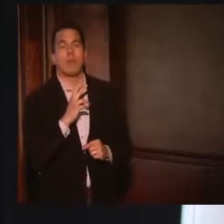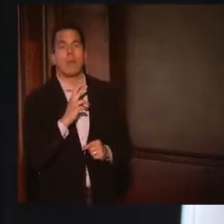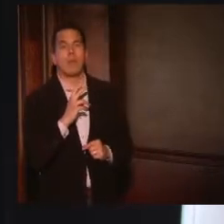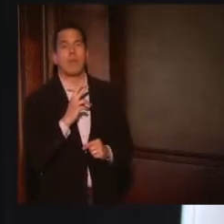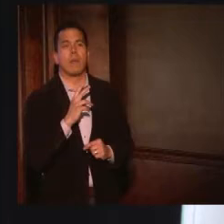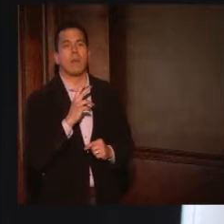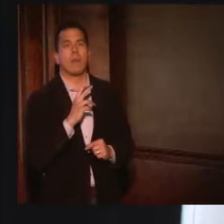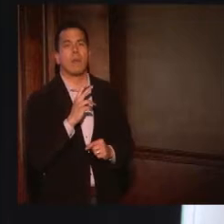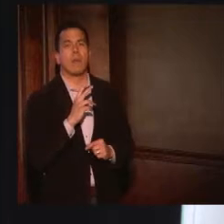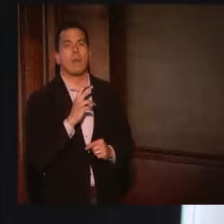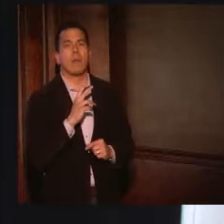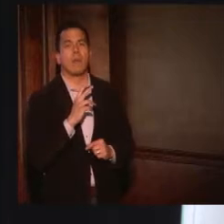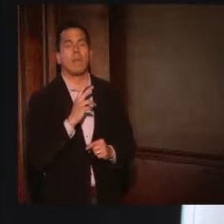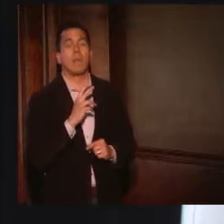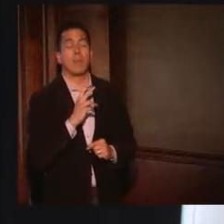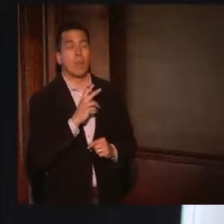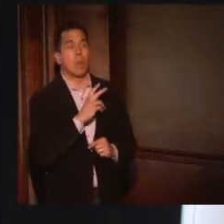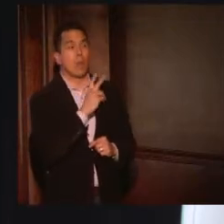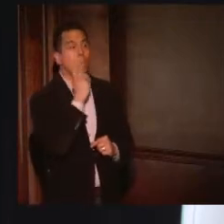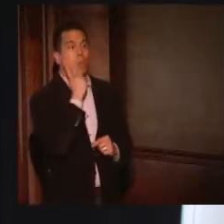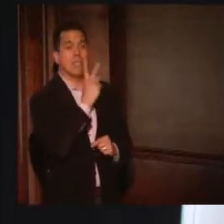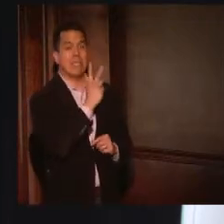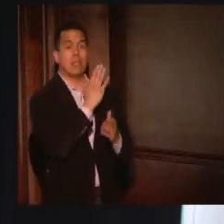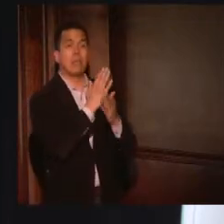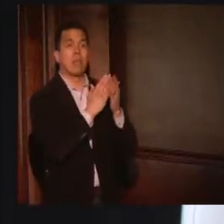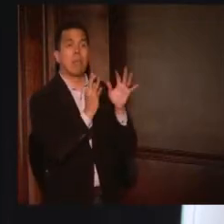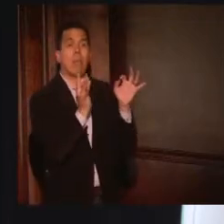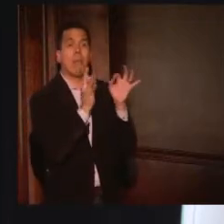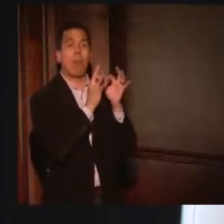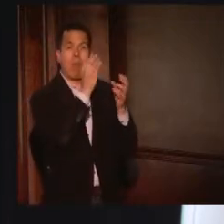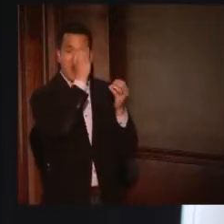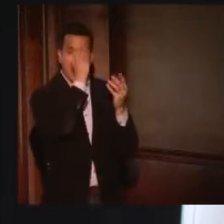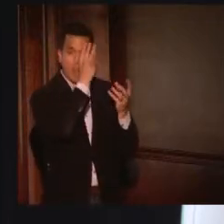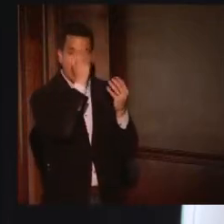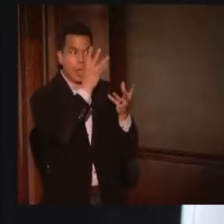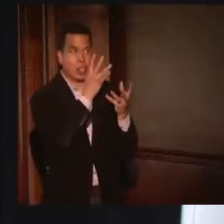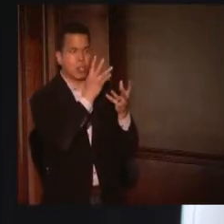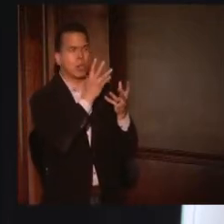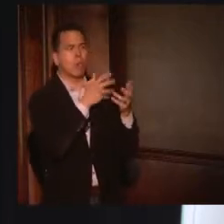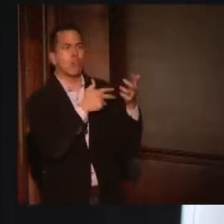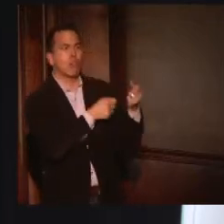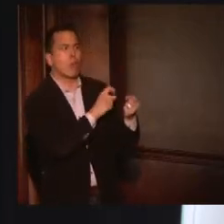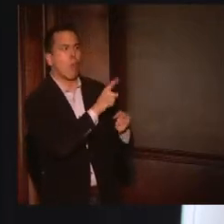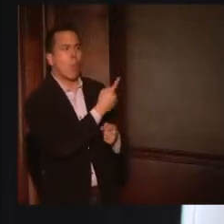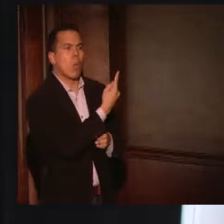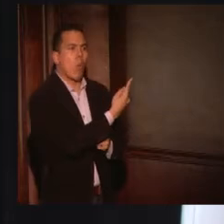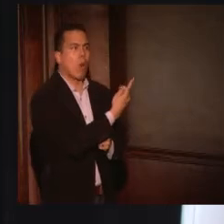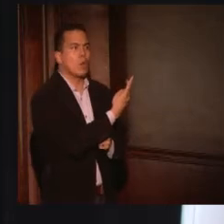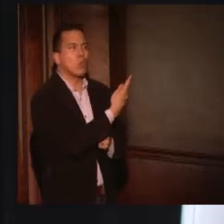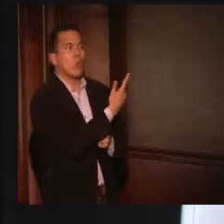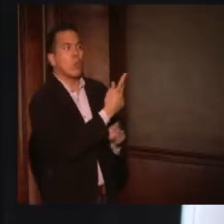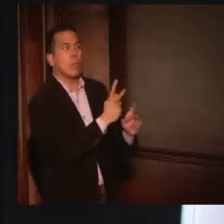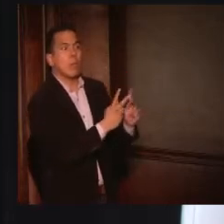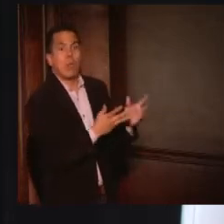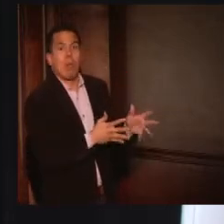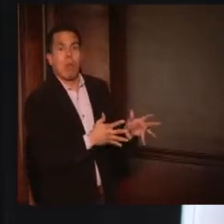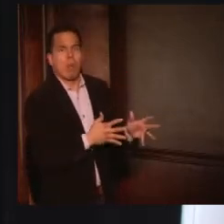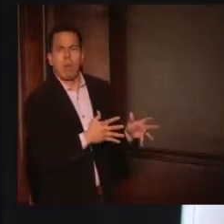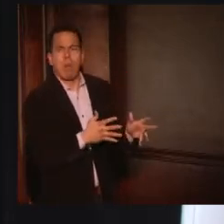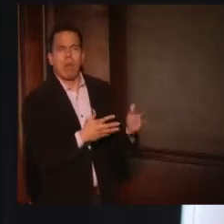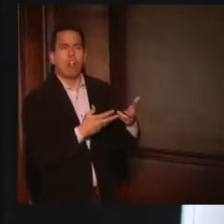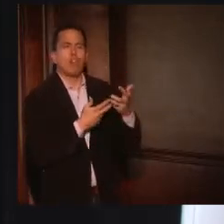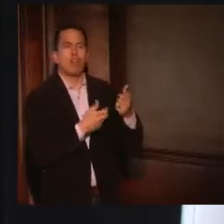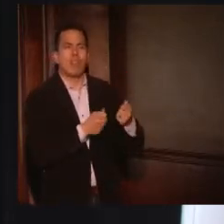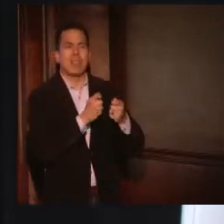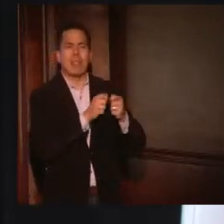extremely valuable and sensitive information not to be in the hands of one or two or three people that you need to trust. But the trust is in all of